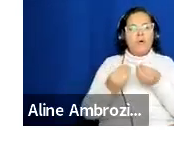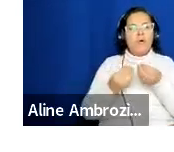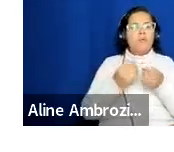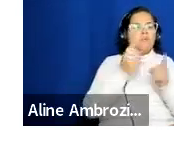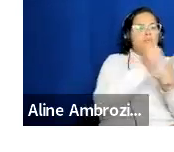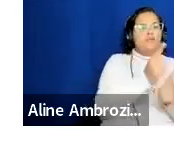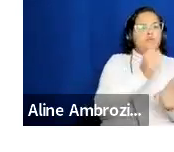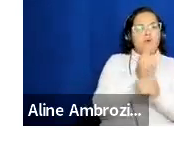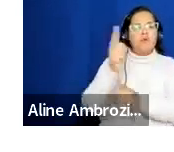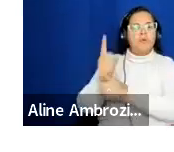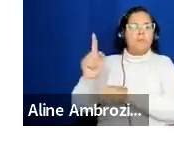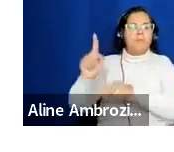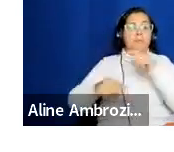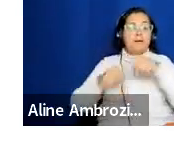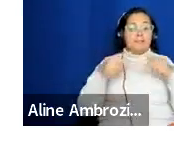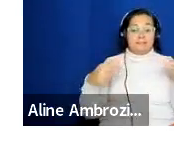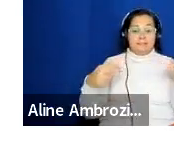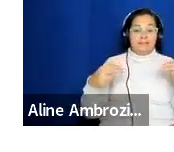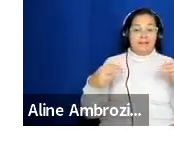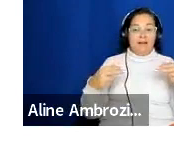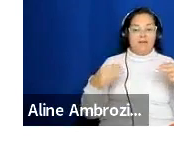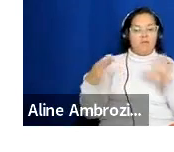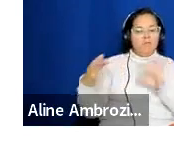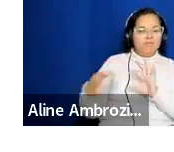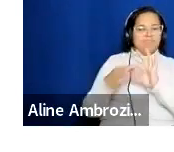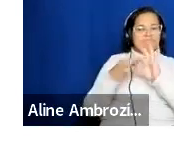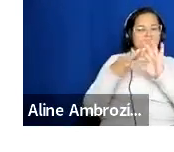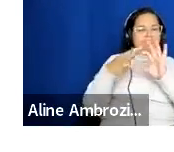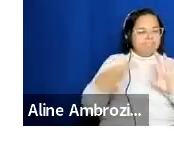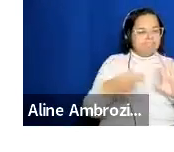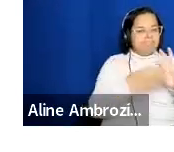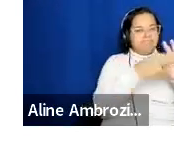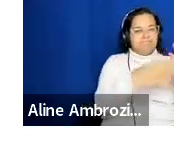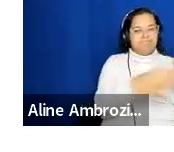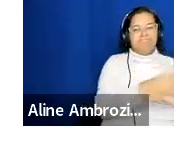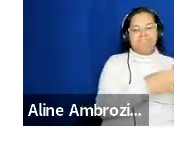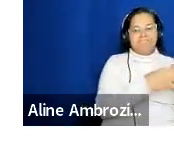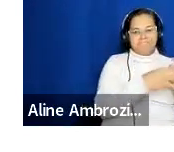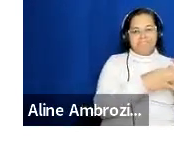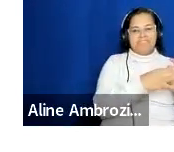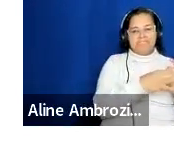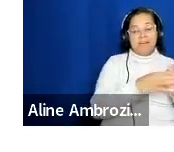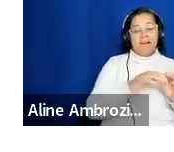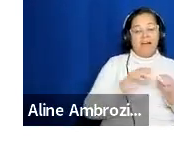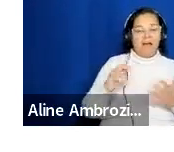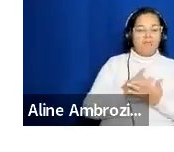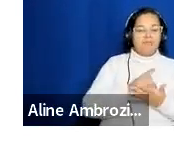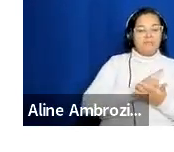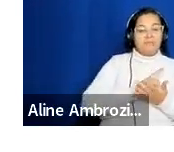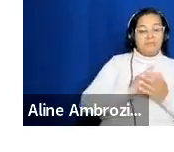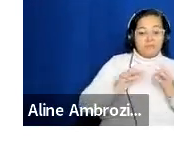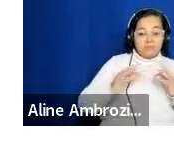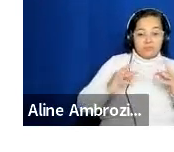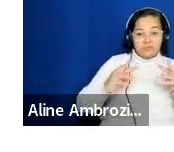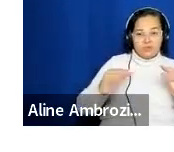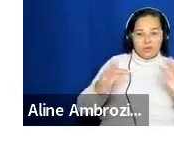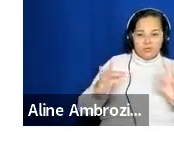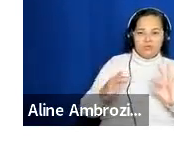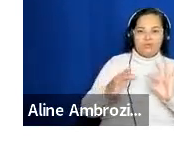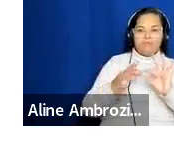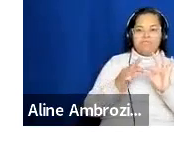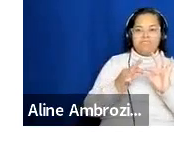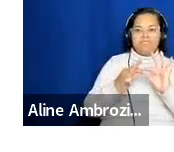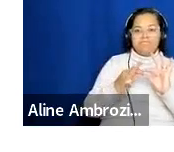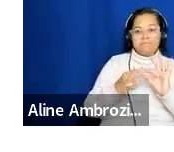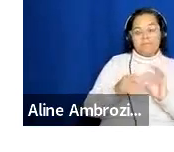interconnections between all these facts, which Marx was looking at from a